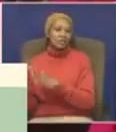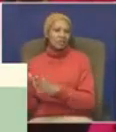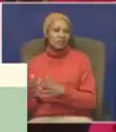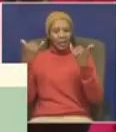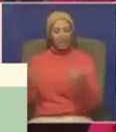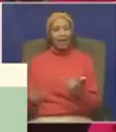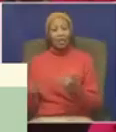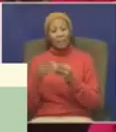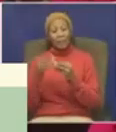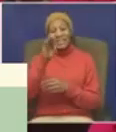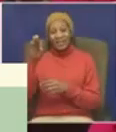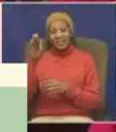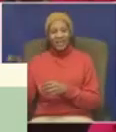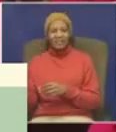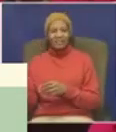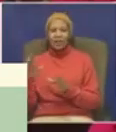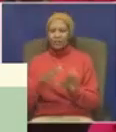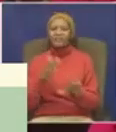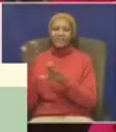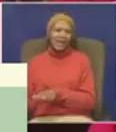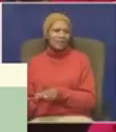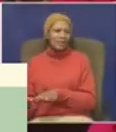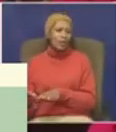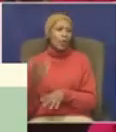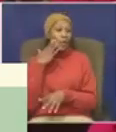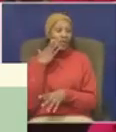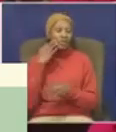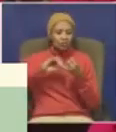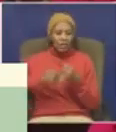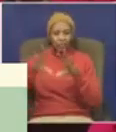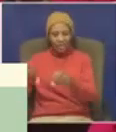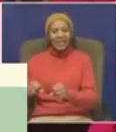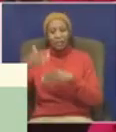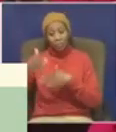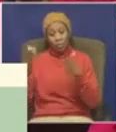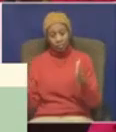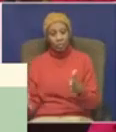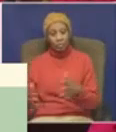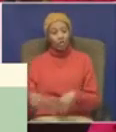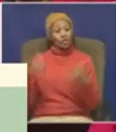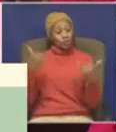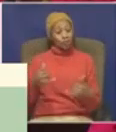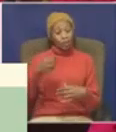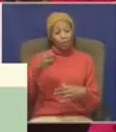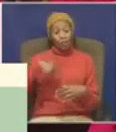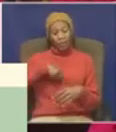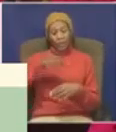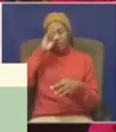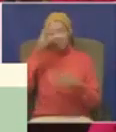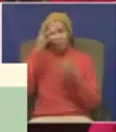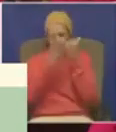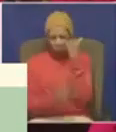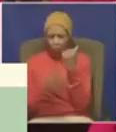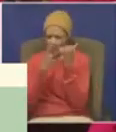commissar during the battle for occupation of these containers. In his honor, and in the honor of the poor of the